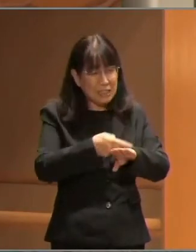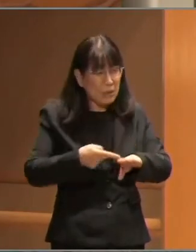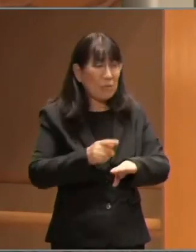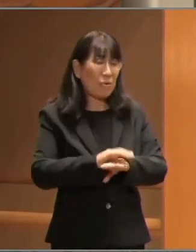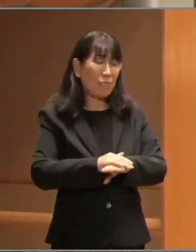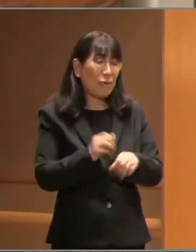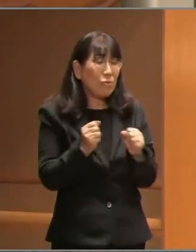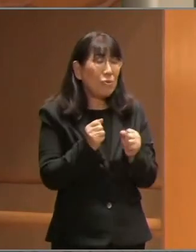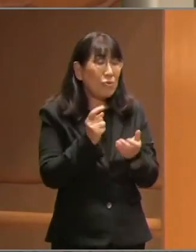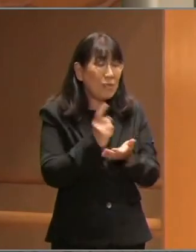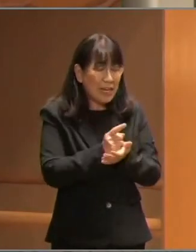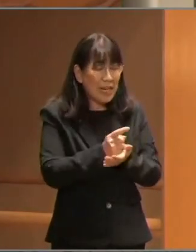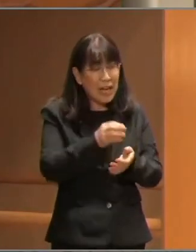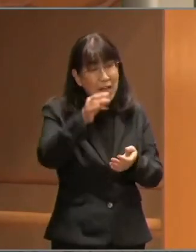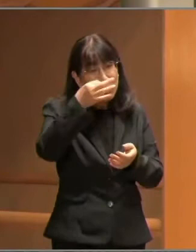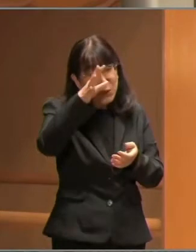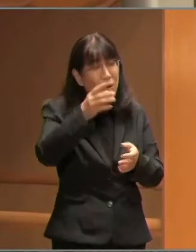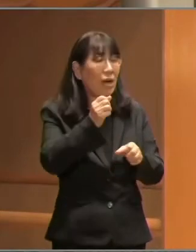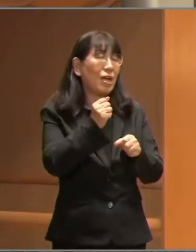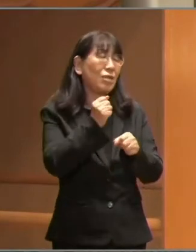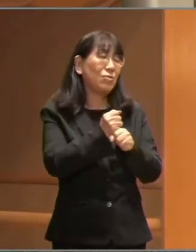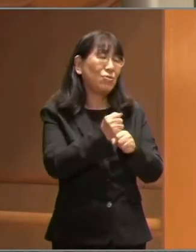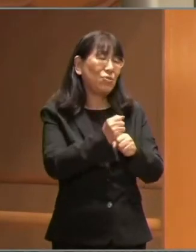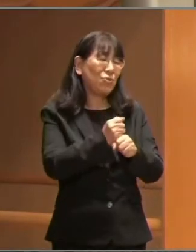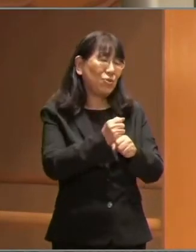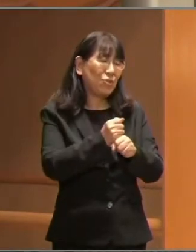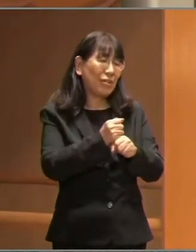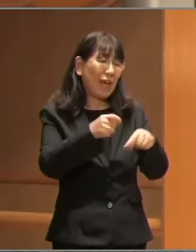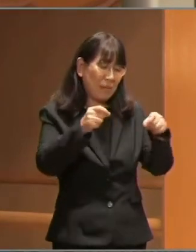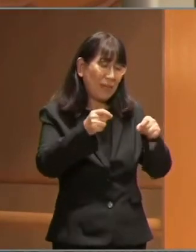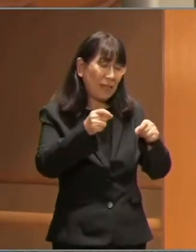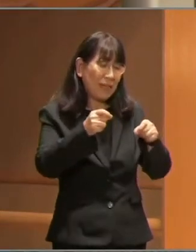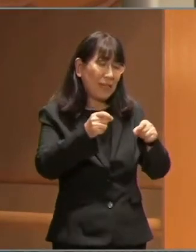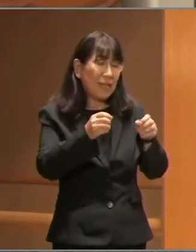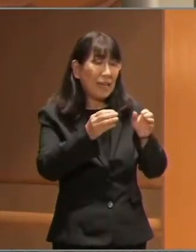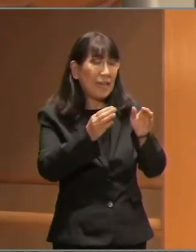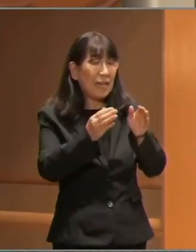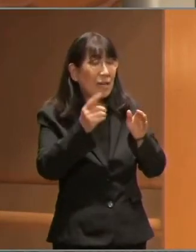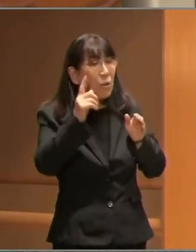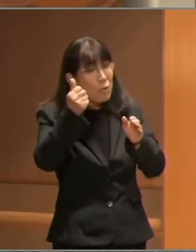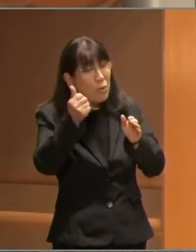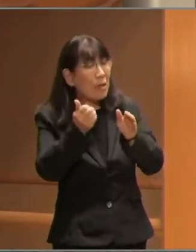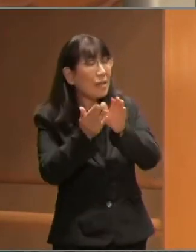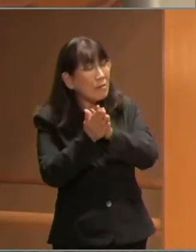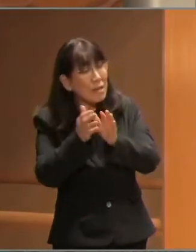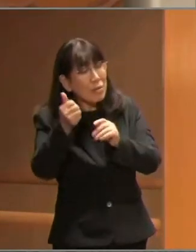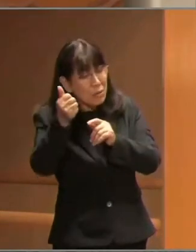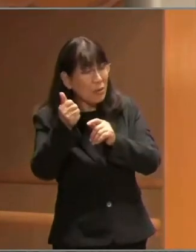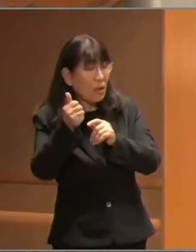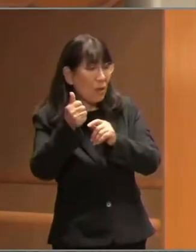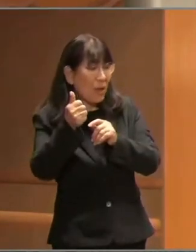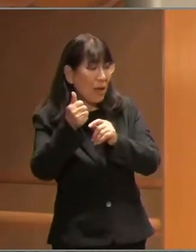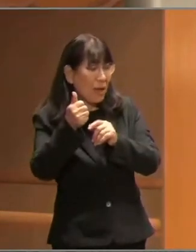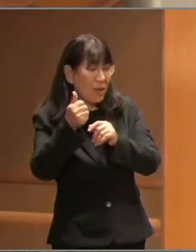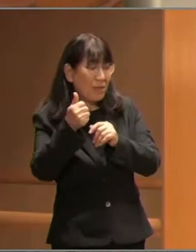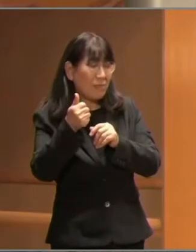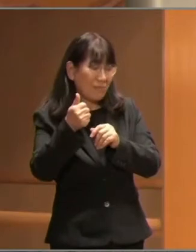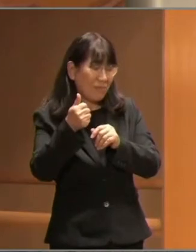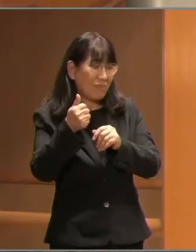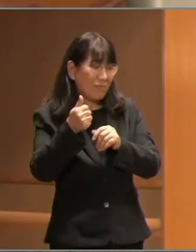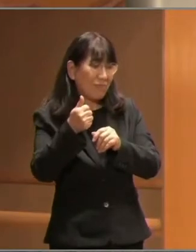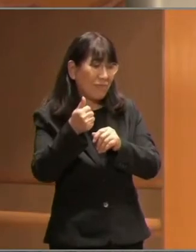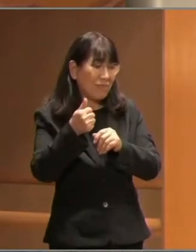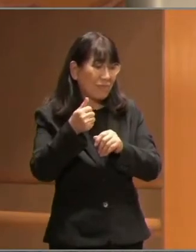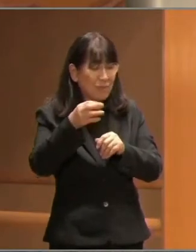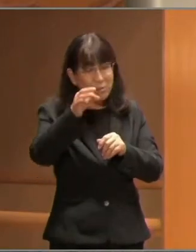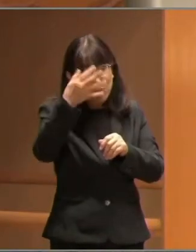professional paper, and only the paper made in winter is a true, authentic paper. And my father,